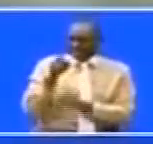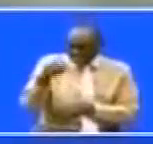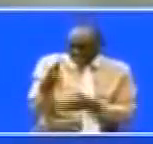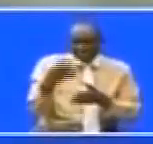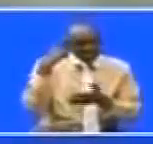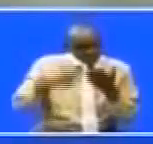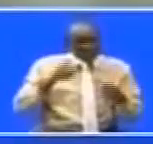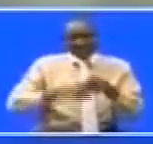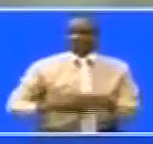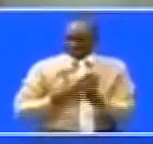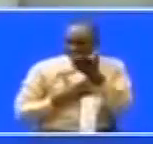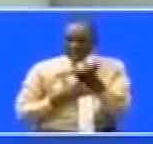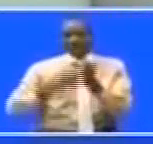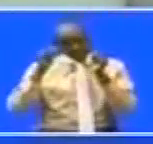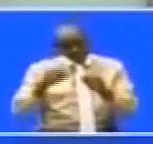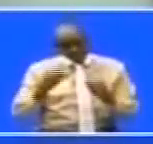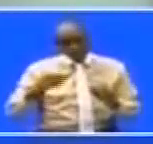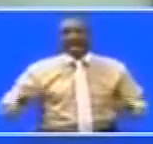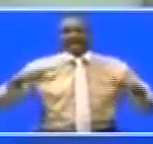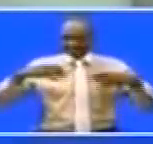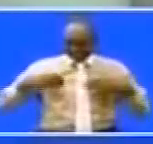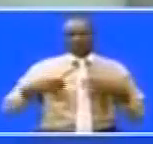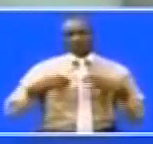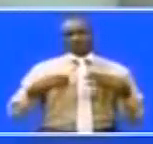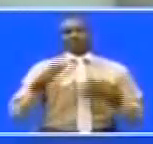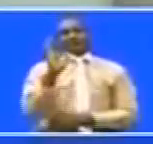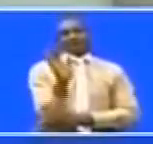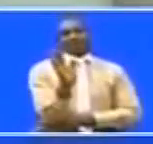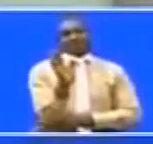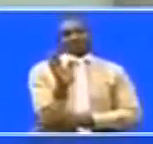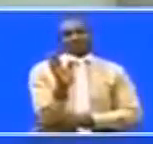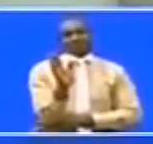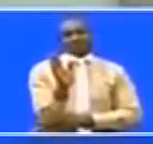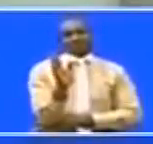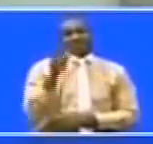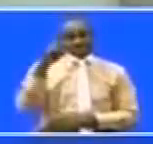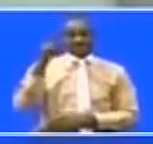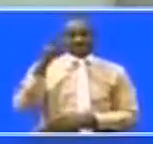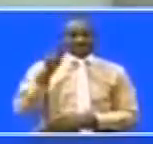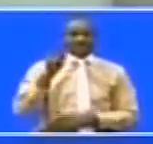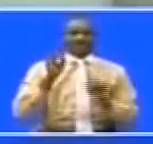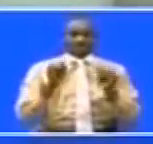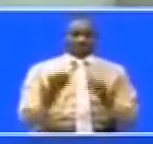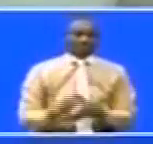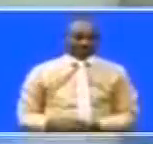while on those visits, he will adorn their special-made garments. Timothy Otieno, KTN News.